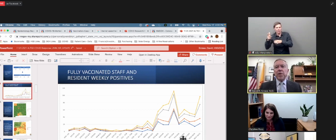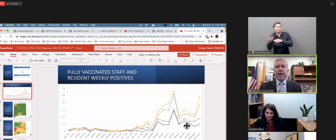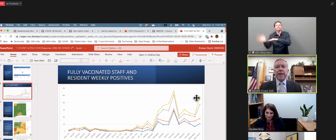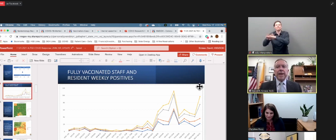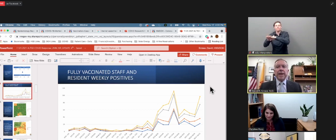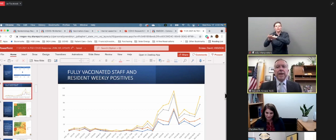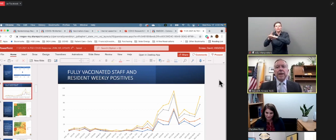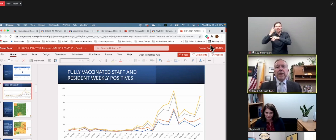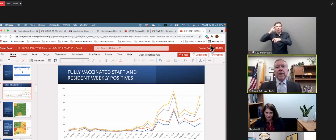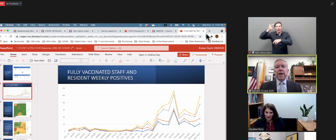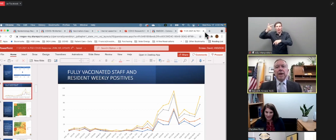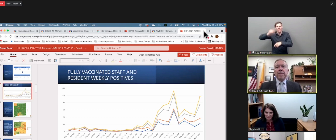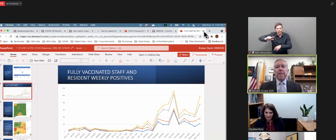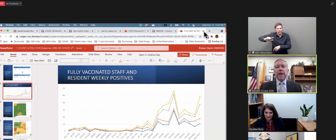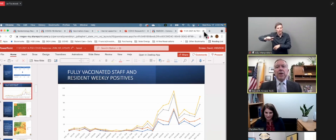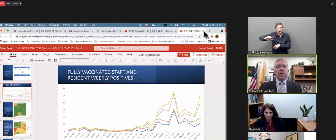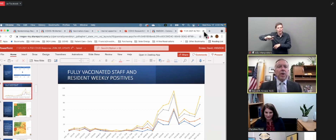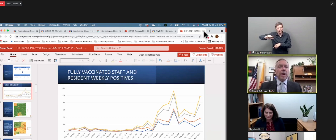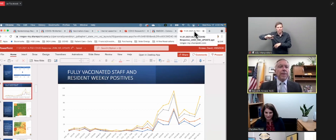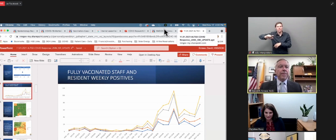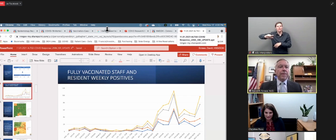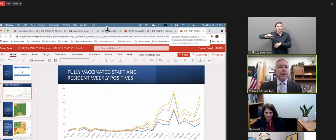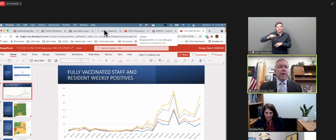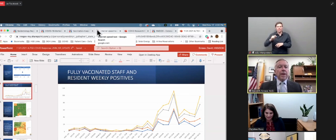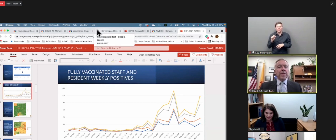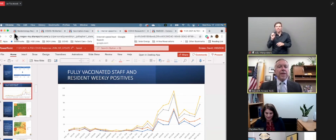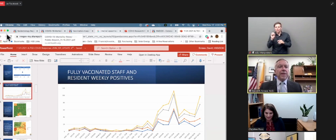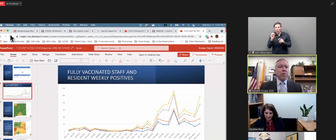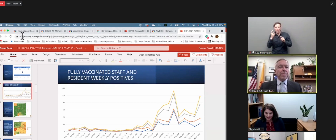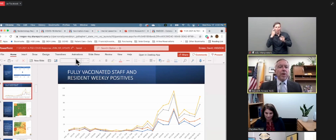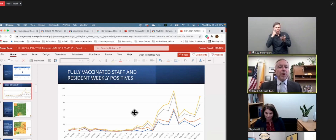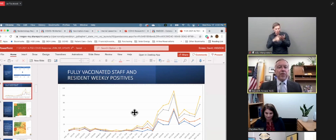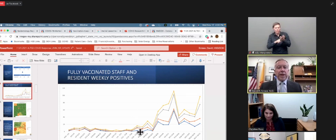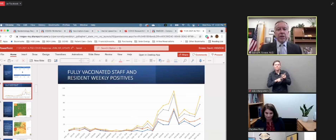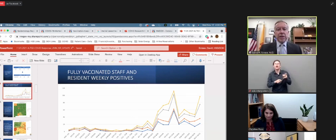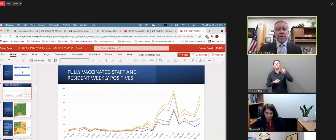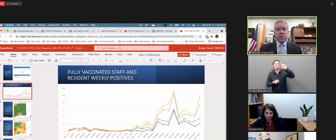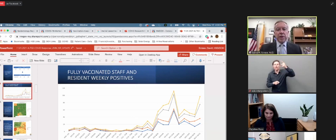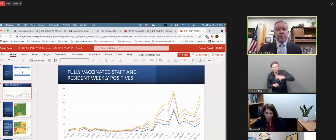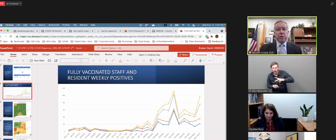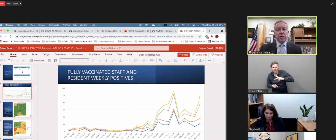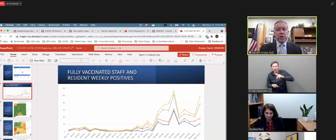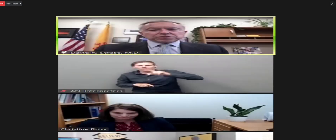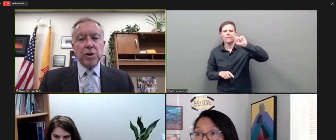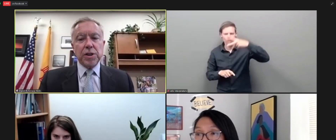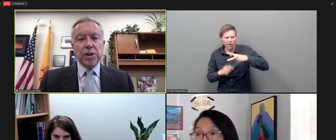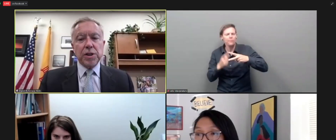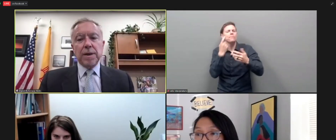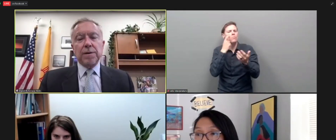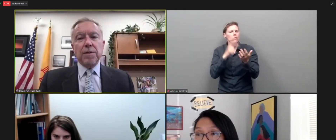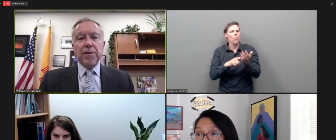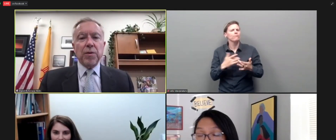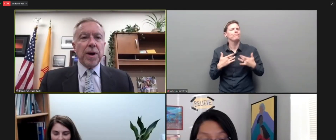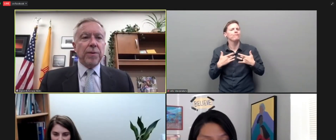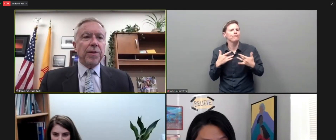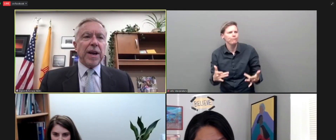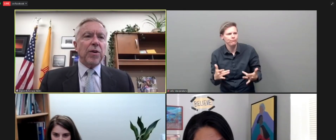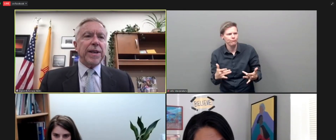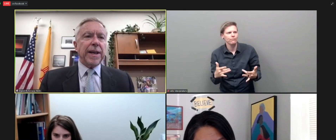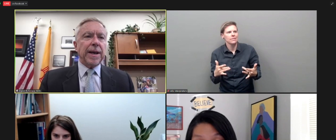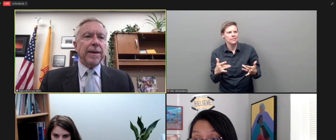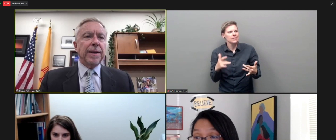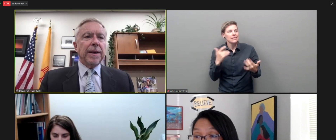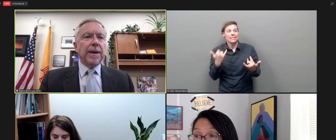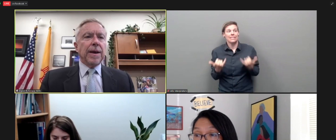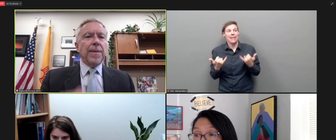that trend. And I think the primary strategy at this point is boosters for everyone. We've got